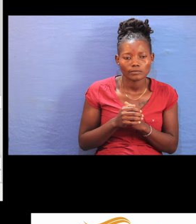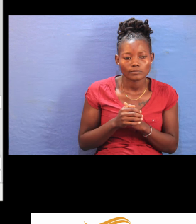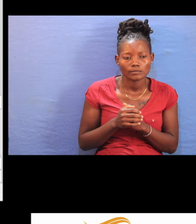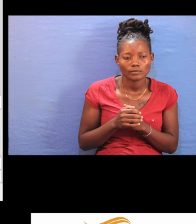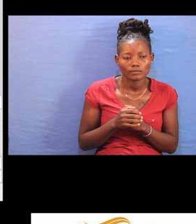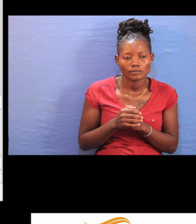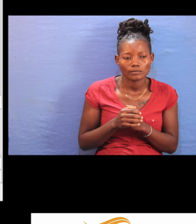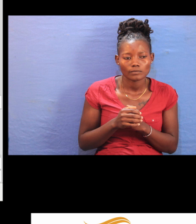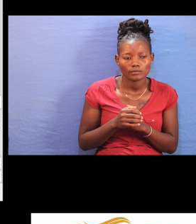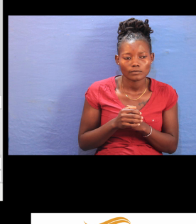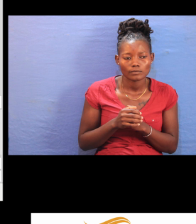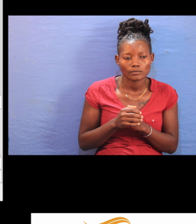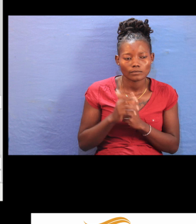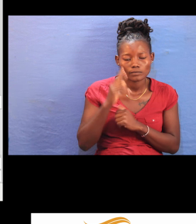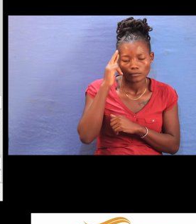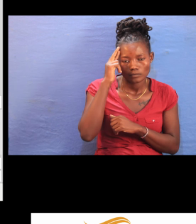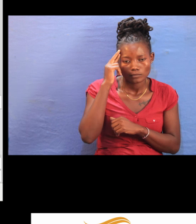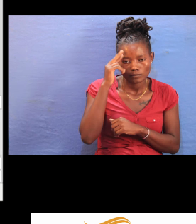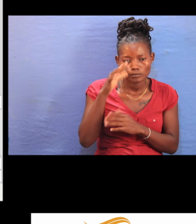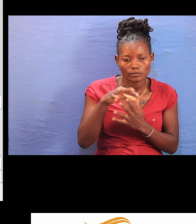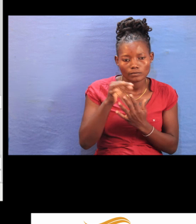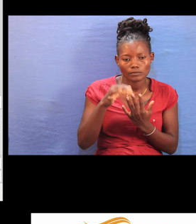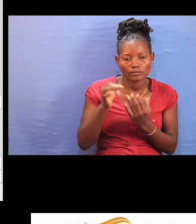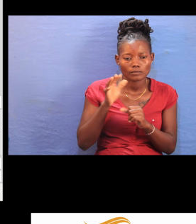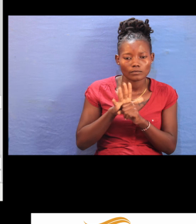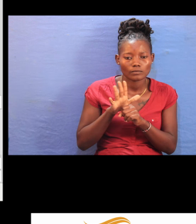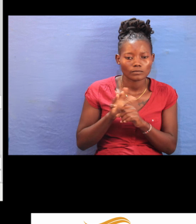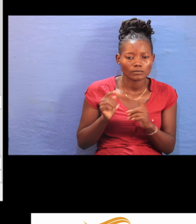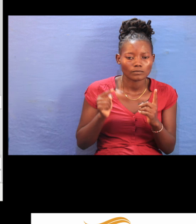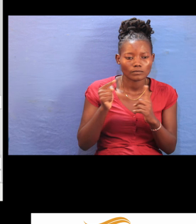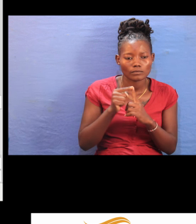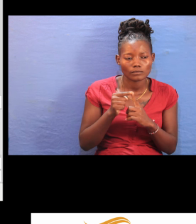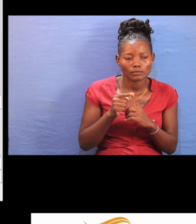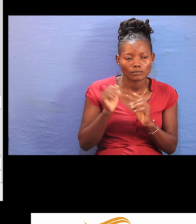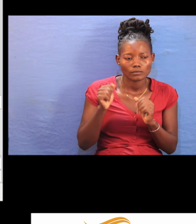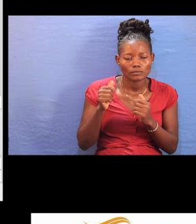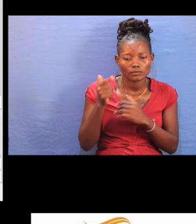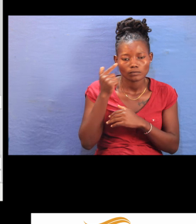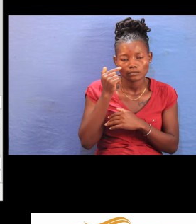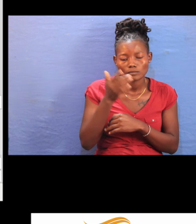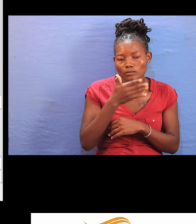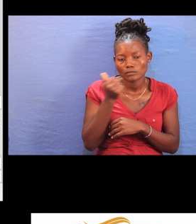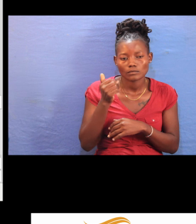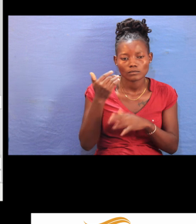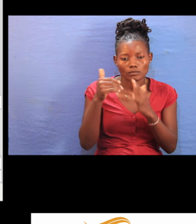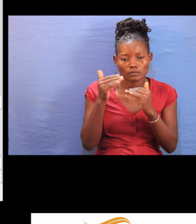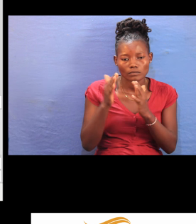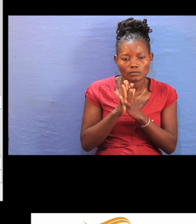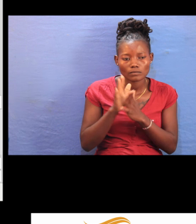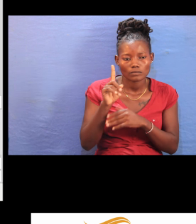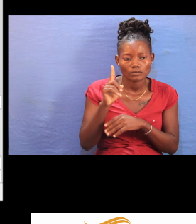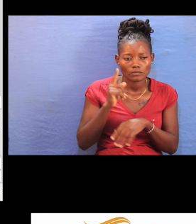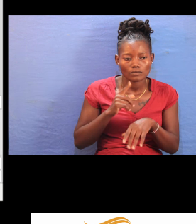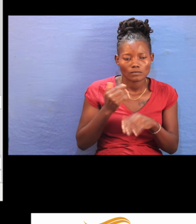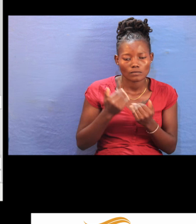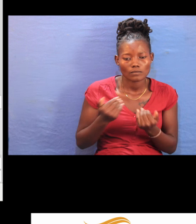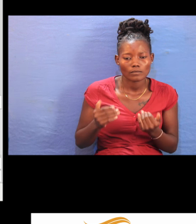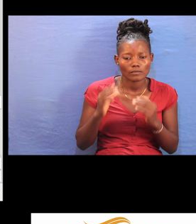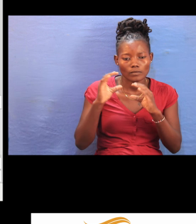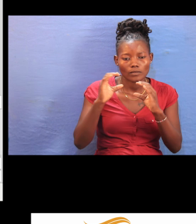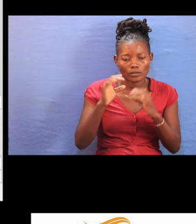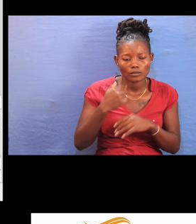The top athletes use multiple goal strategies to exhibit the best performance. And one thing as coaches,